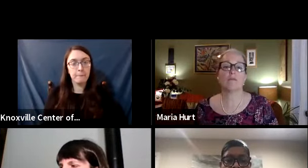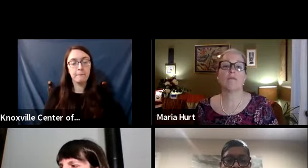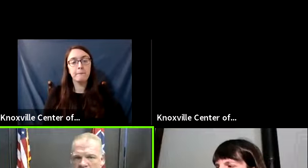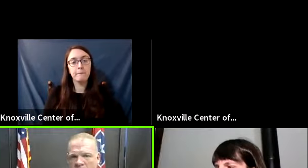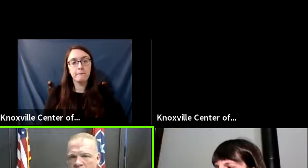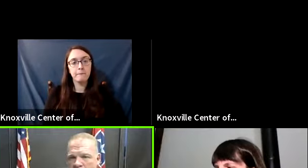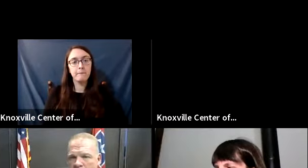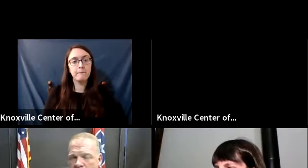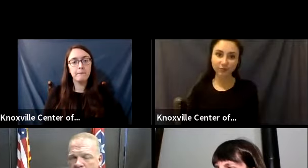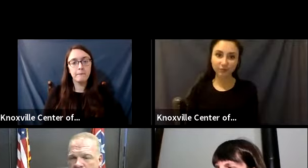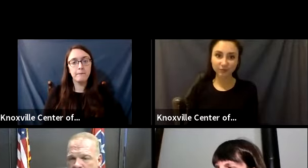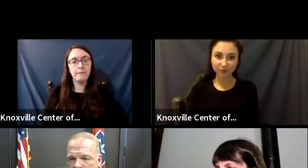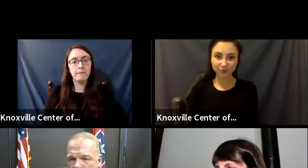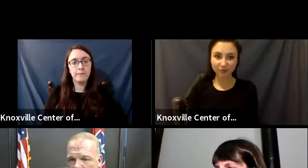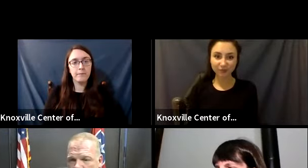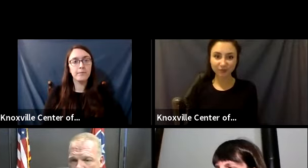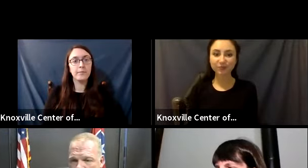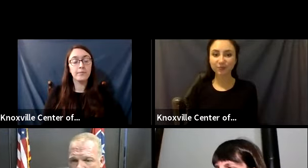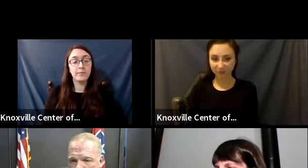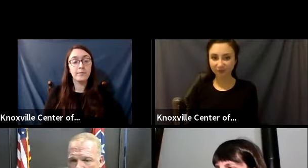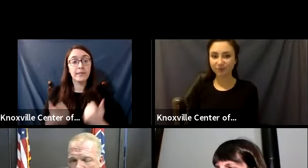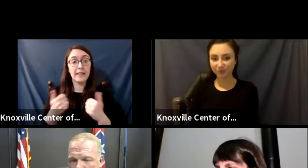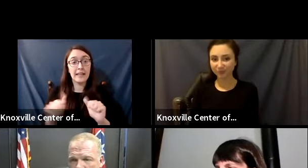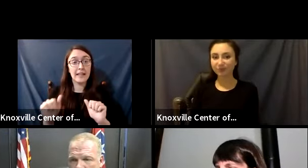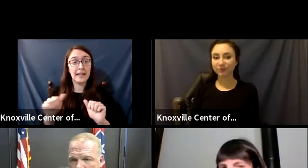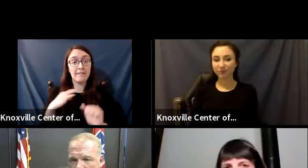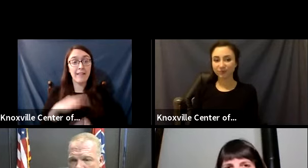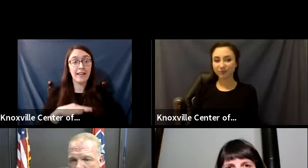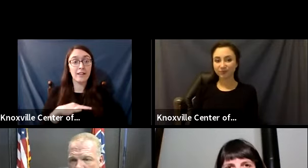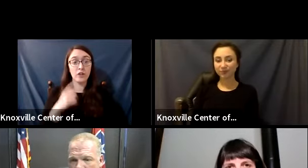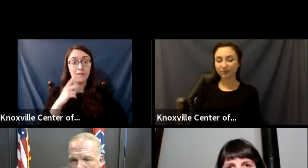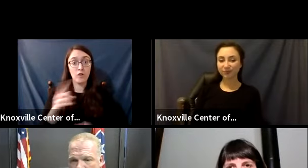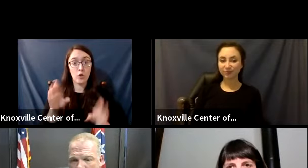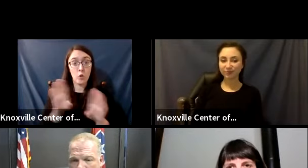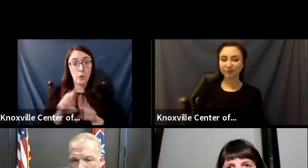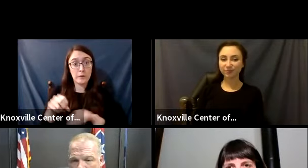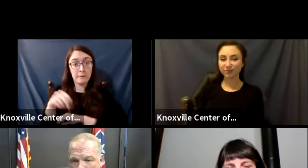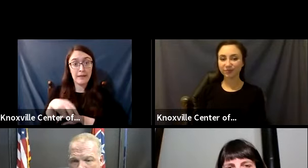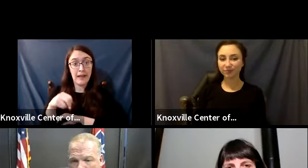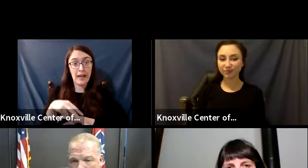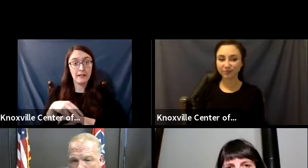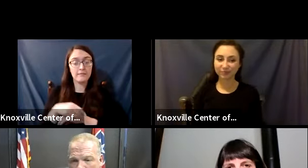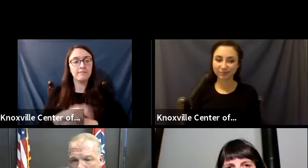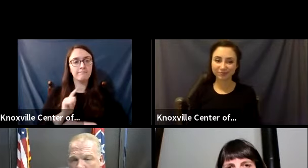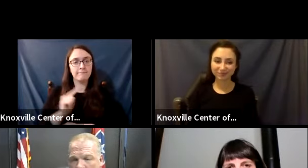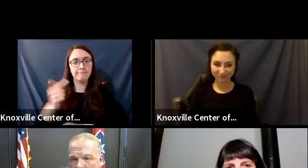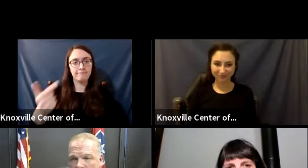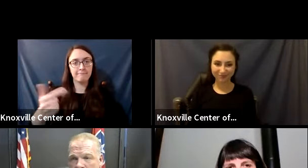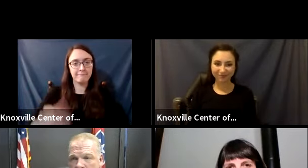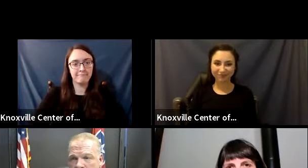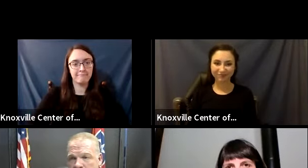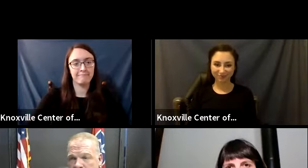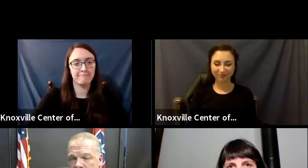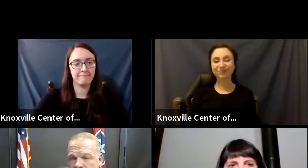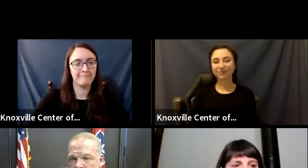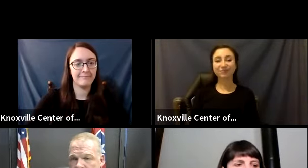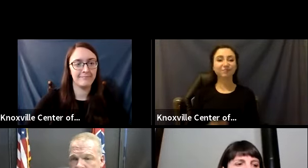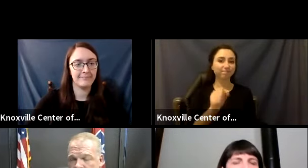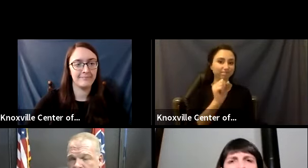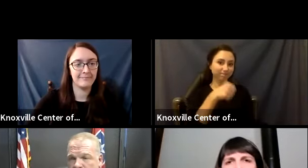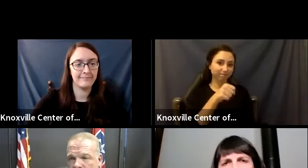Is there any advantages to those businesses in closing at midnight? Yes, I've also